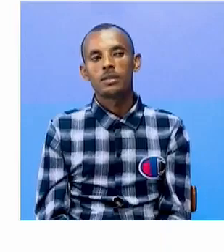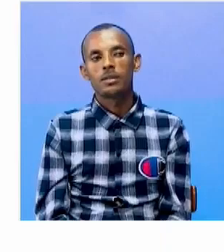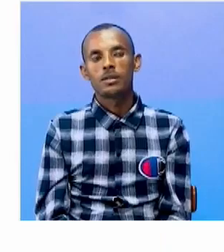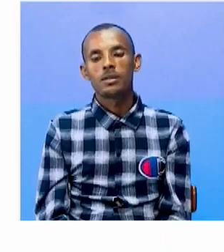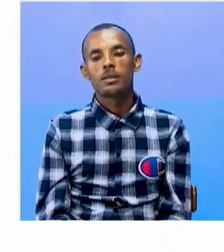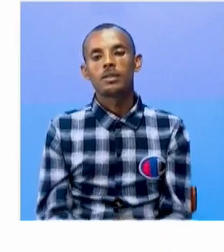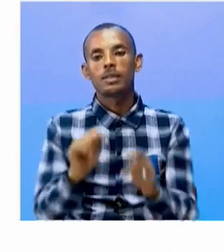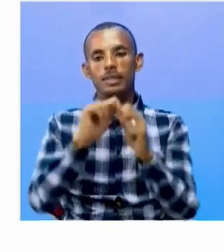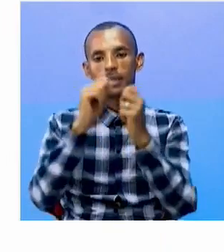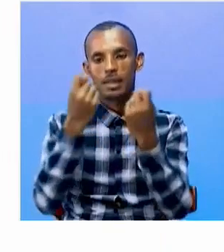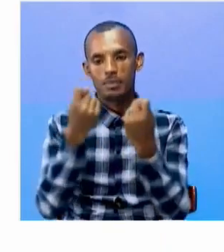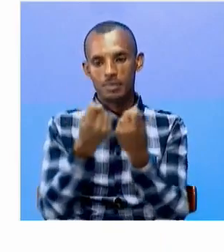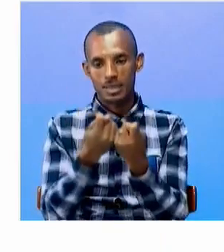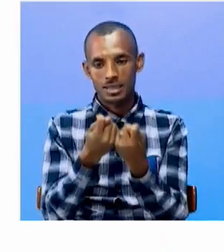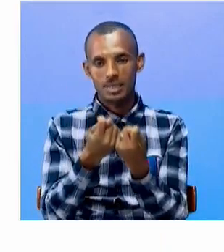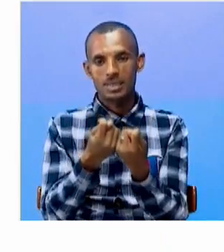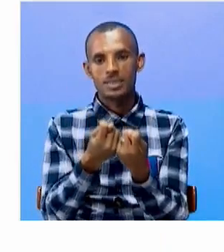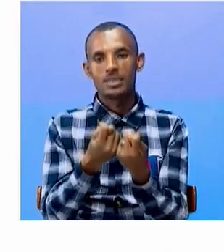like terms I mean,